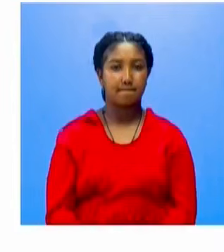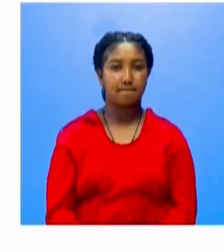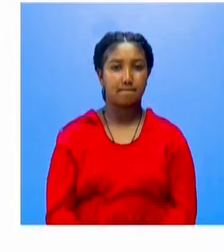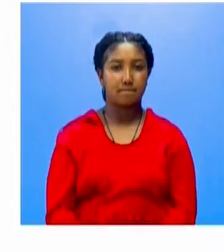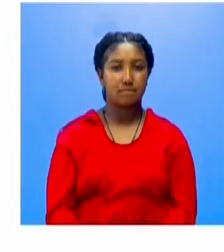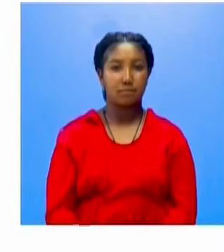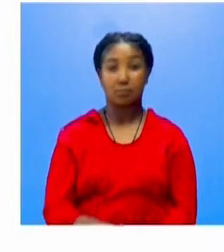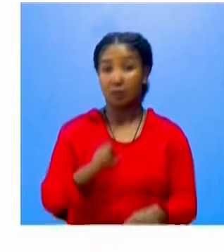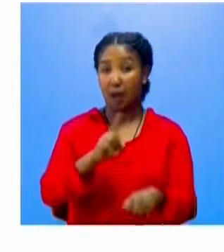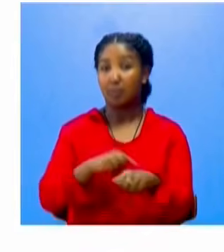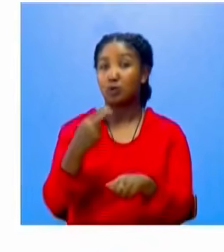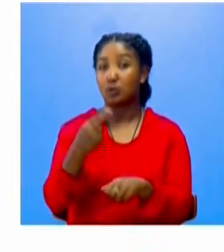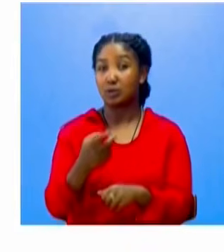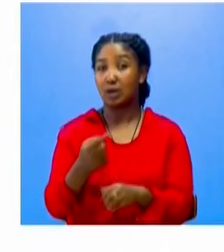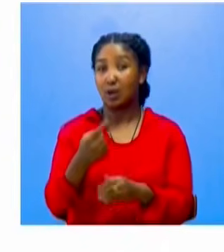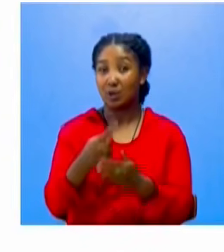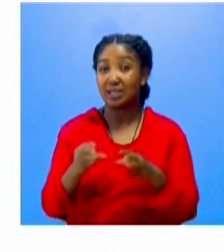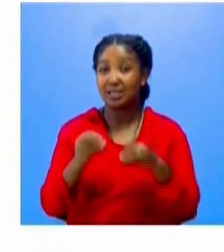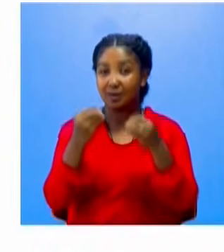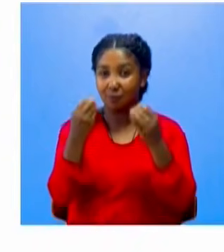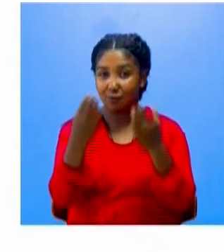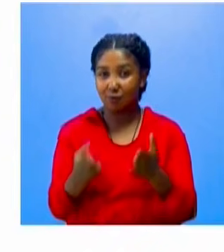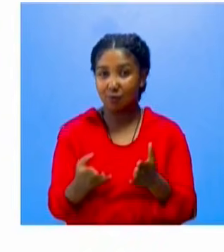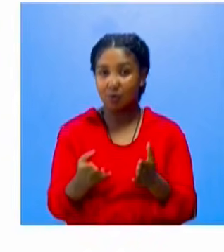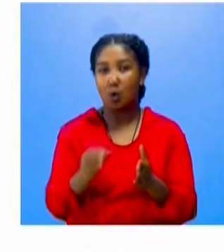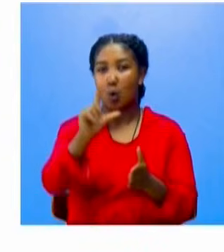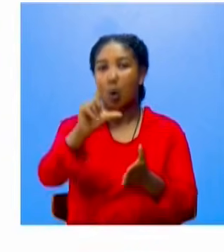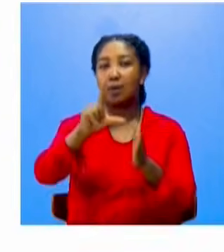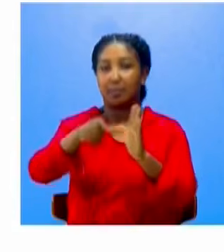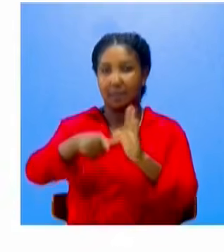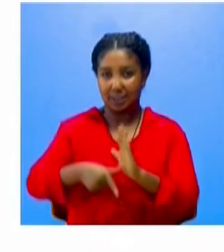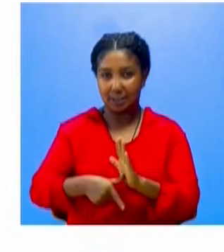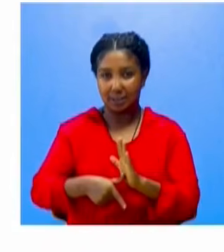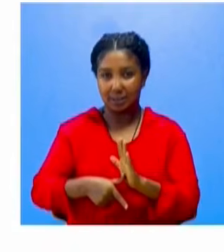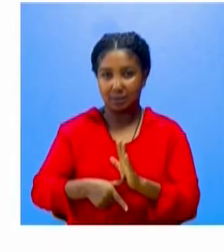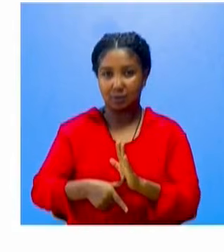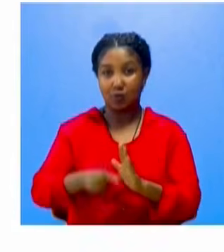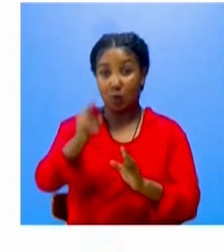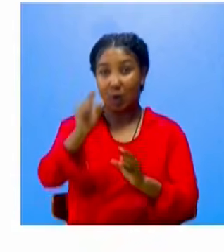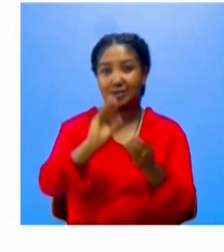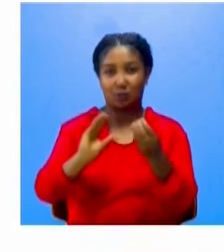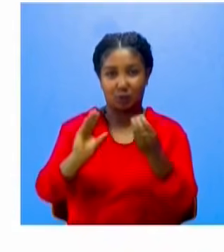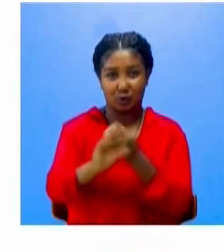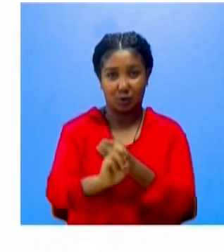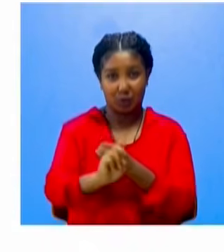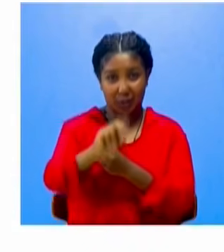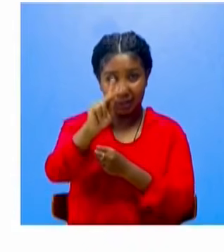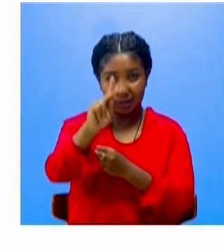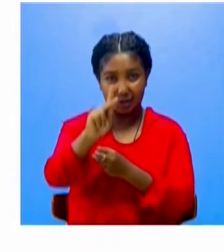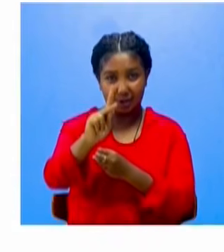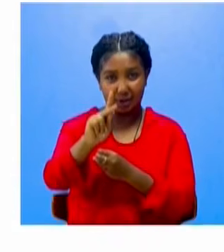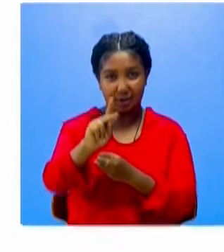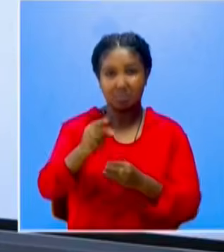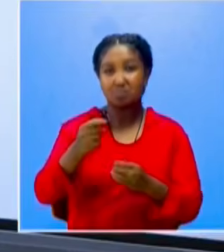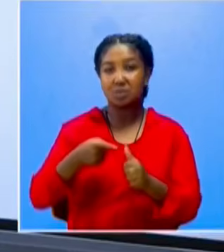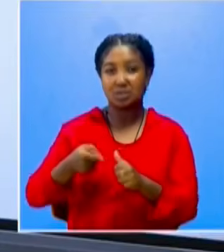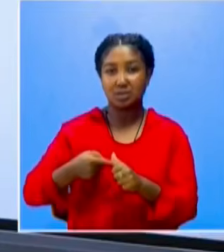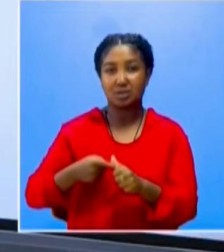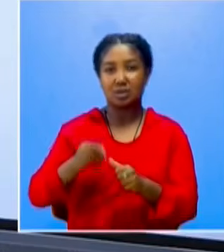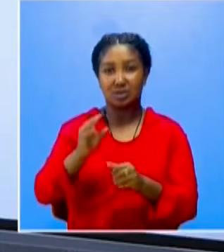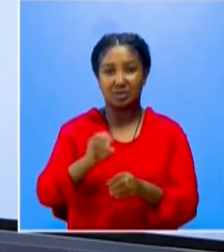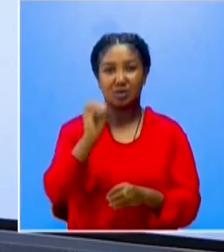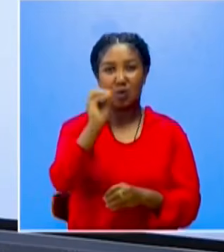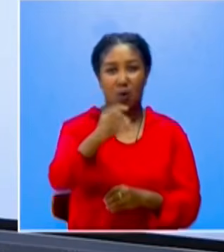Use your time. I only give you 1 minute for one situation. All right? What is that?